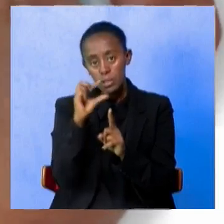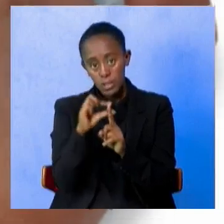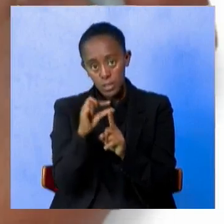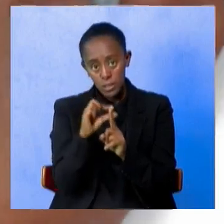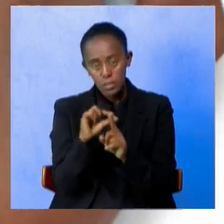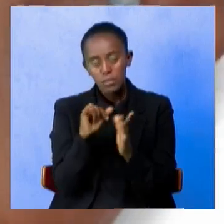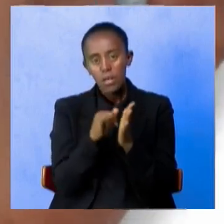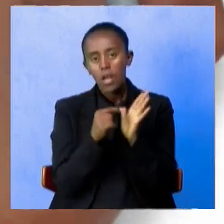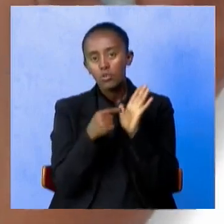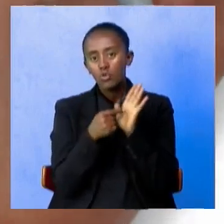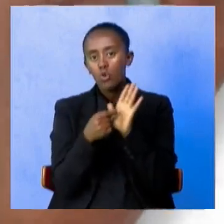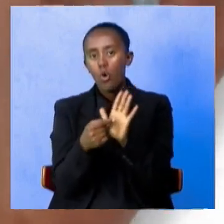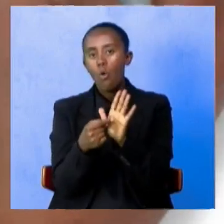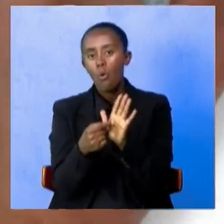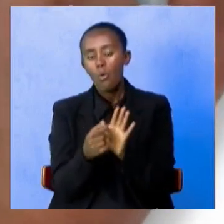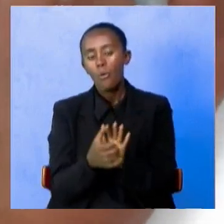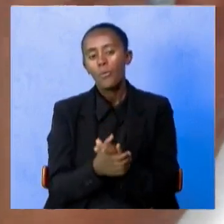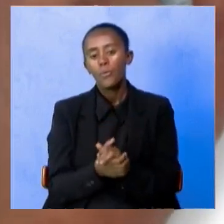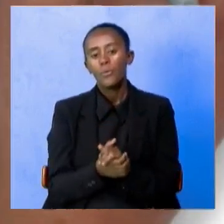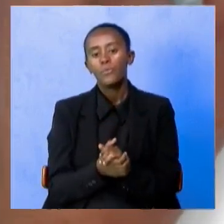that show